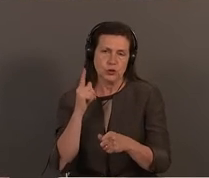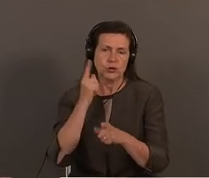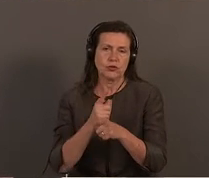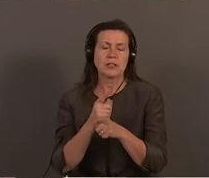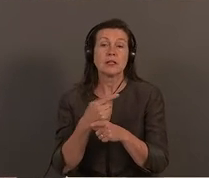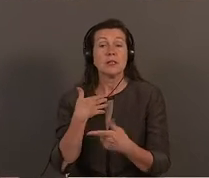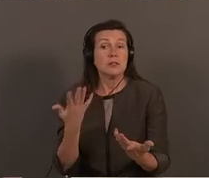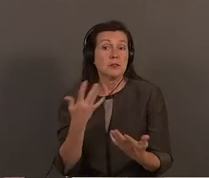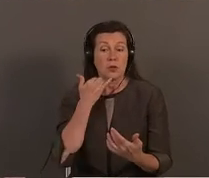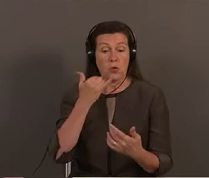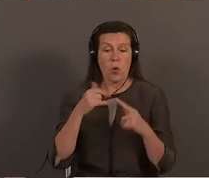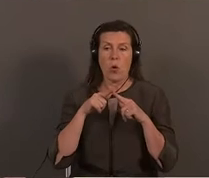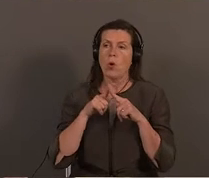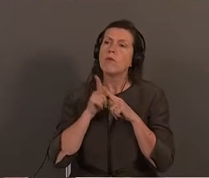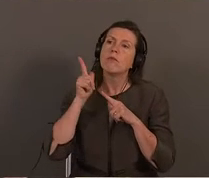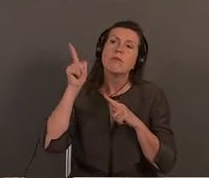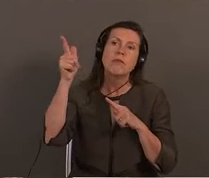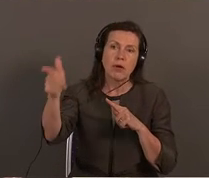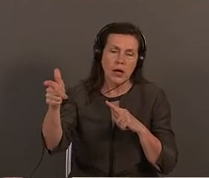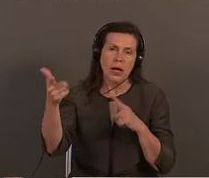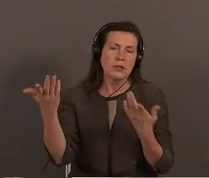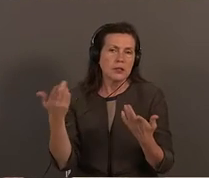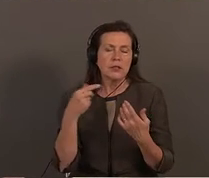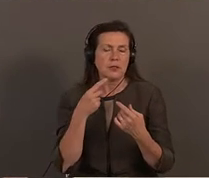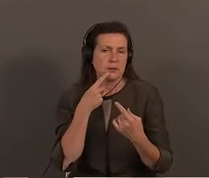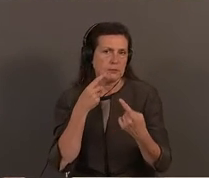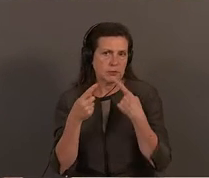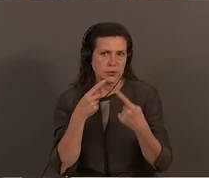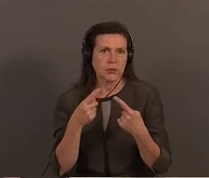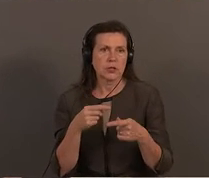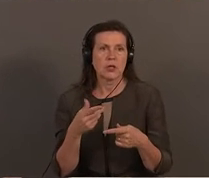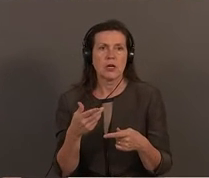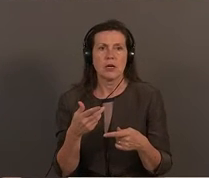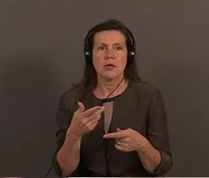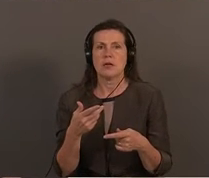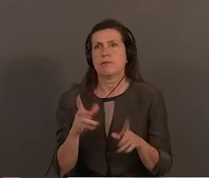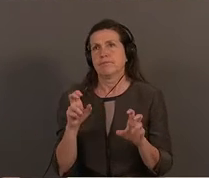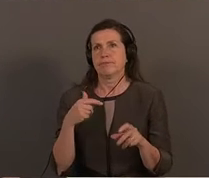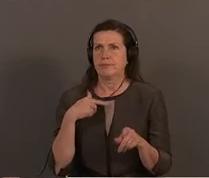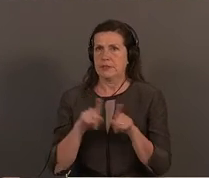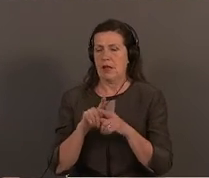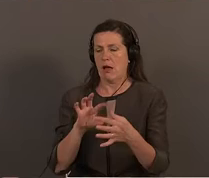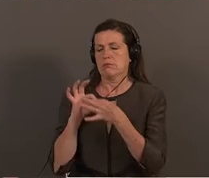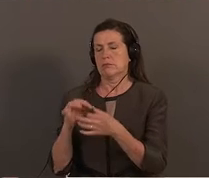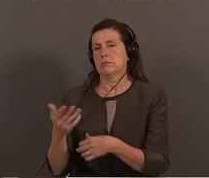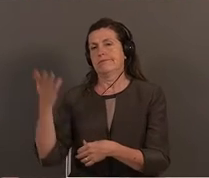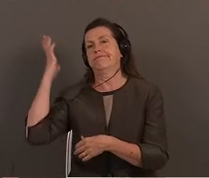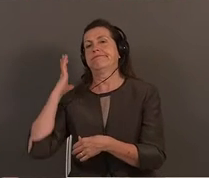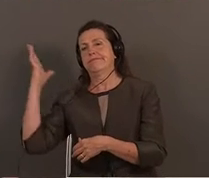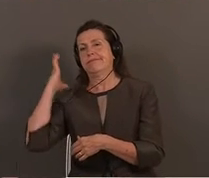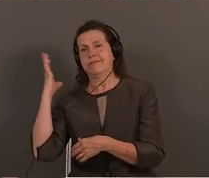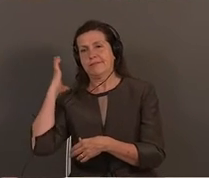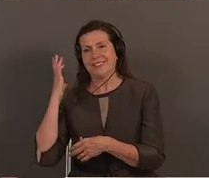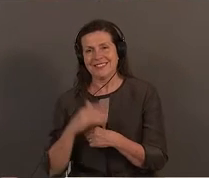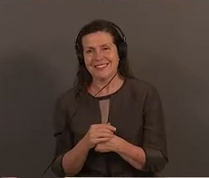distance calls, then we're talking somehow about our past. Right. Today, even according